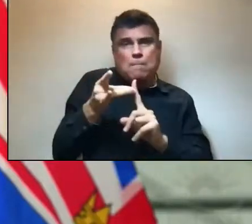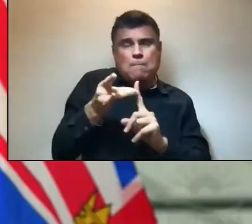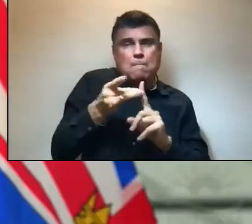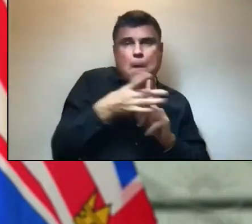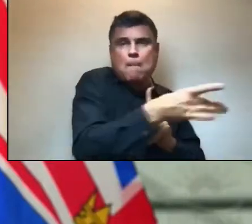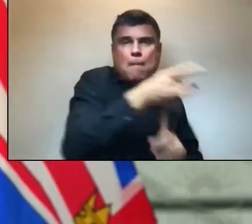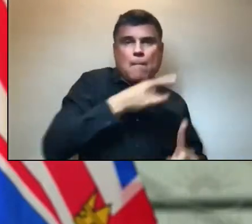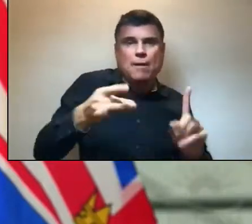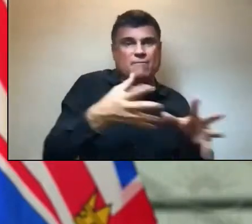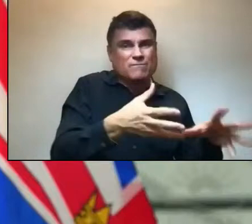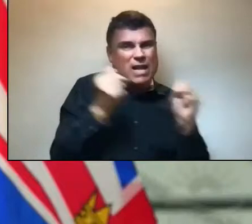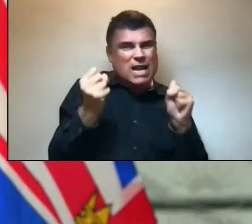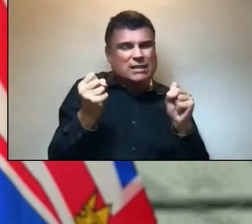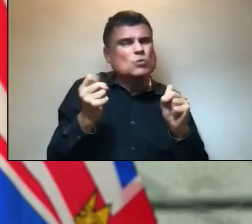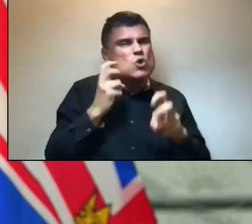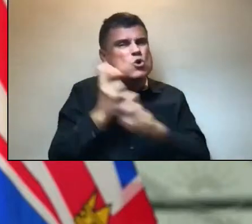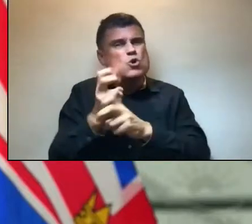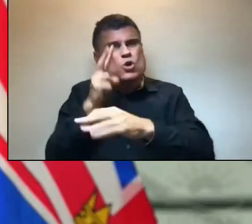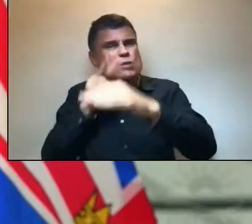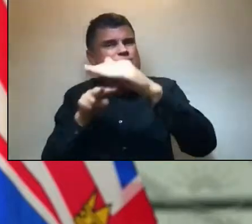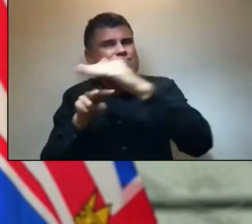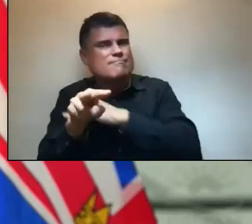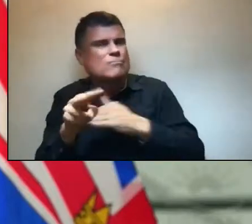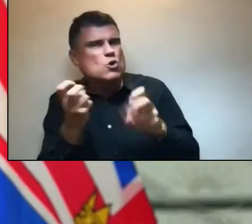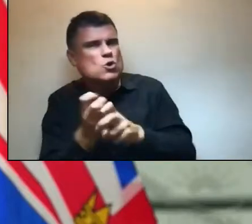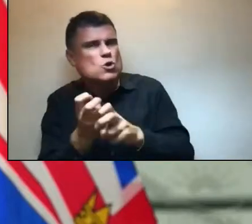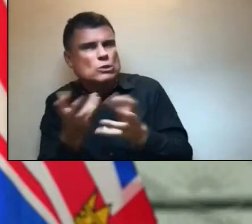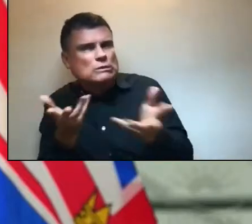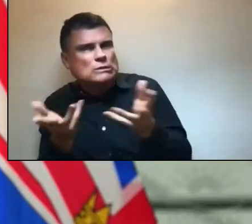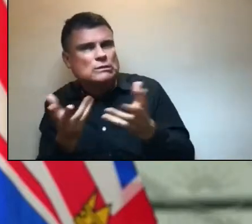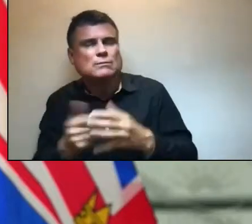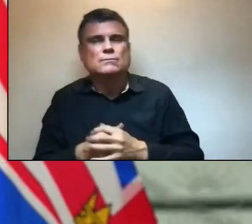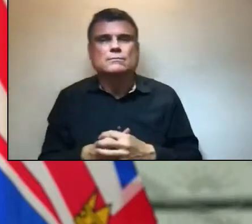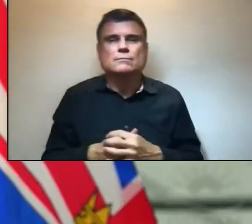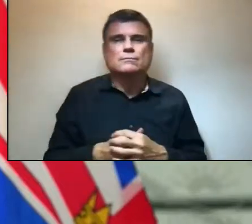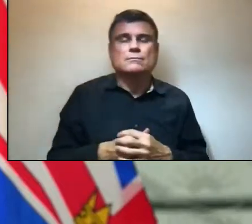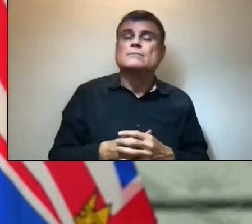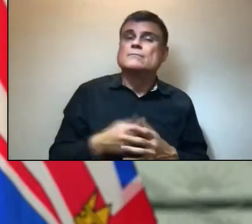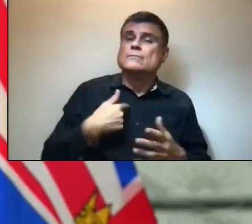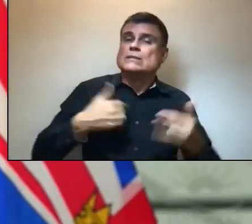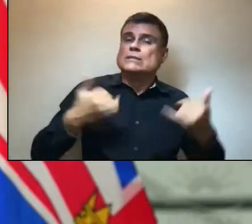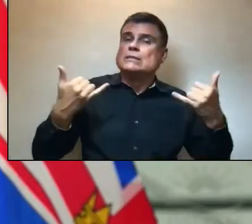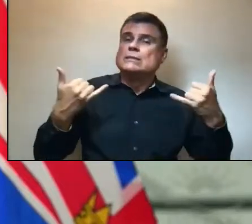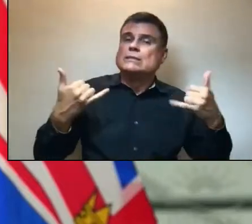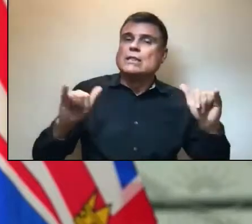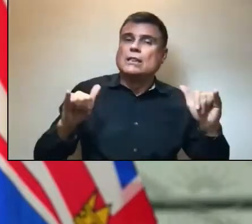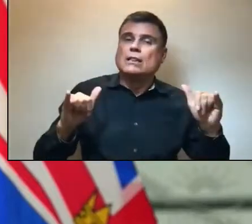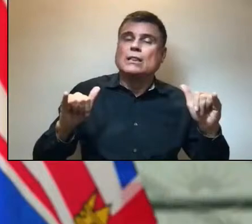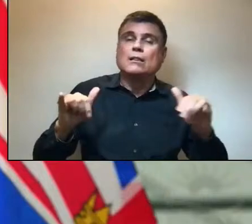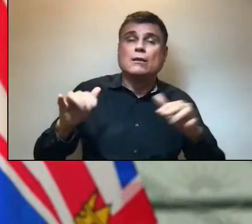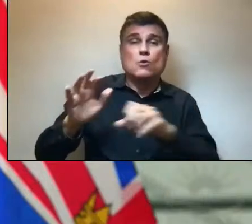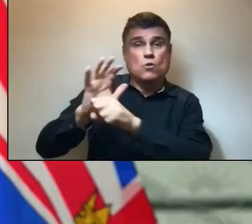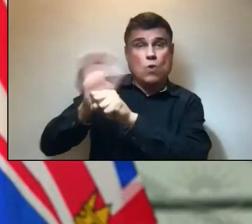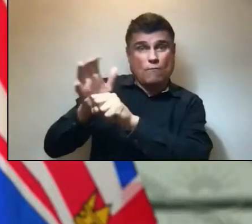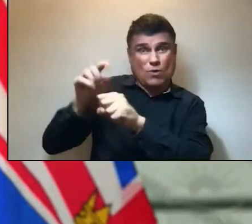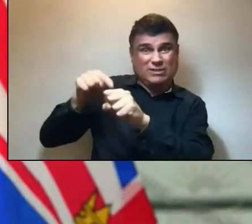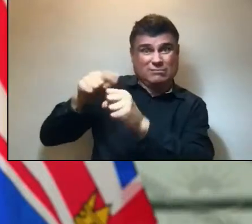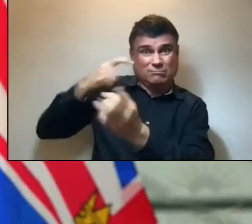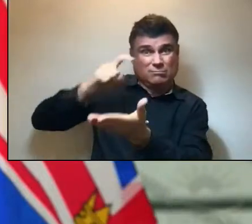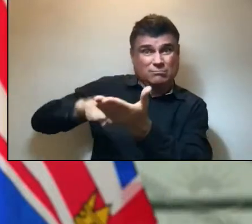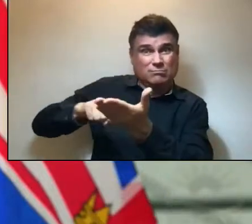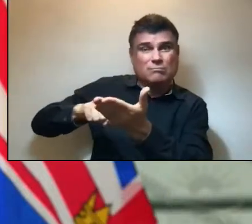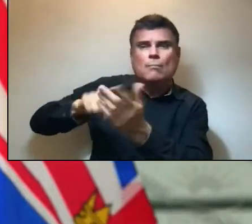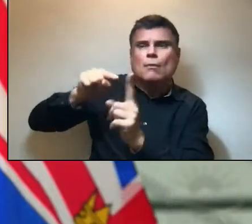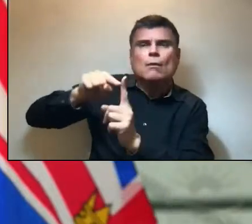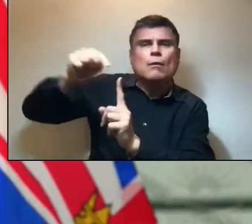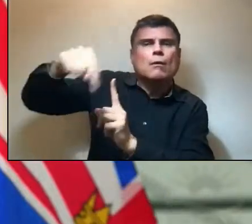happen here in BC. We are continuing to do our case and contact management very actively across the province. That's